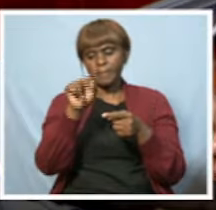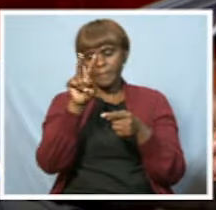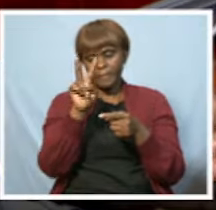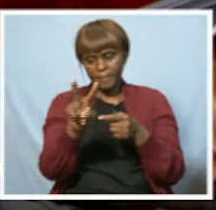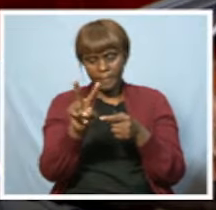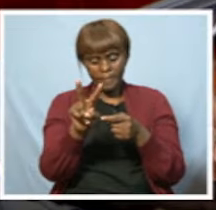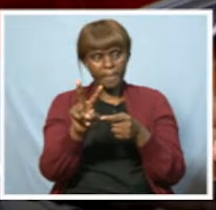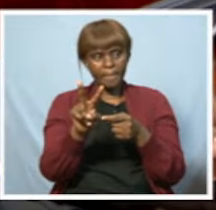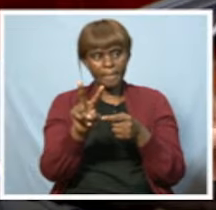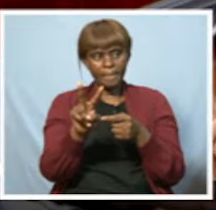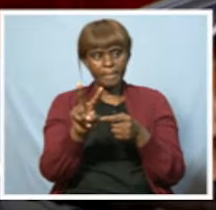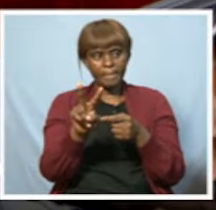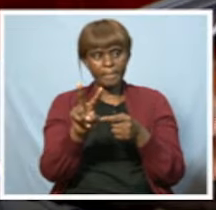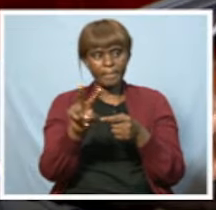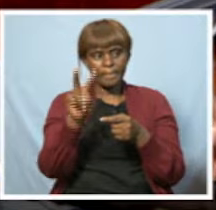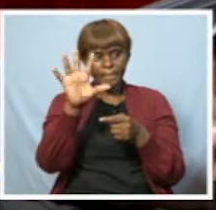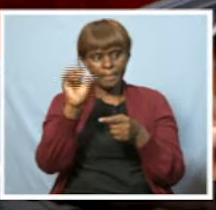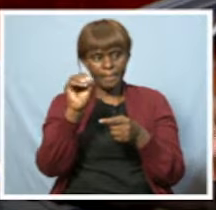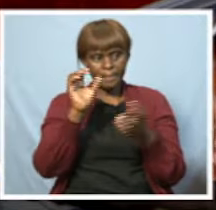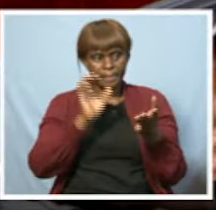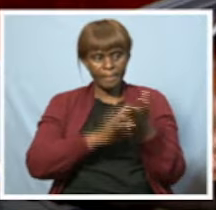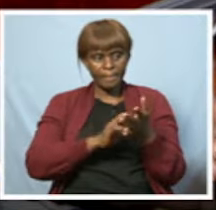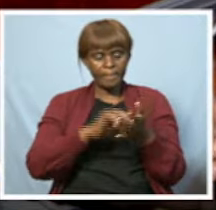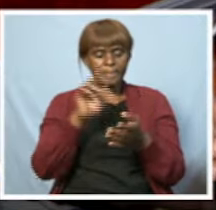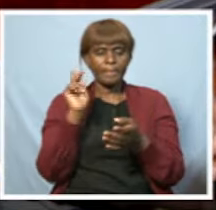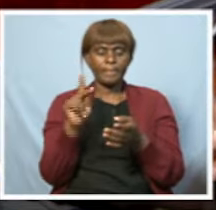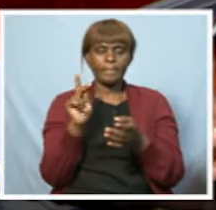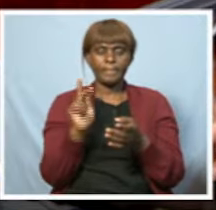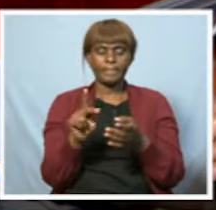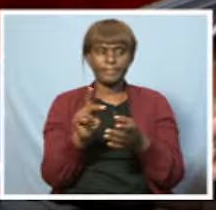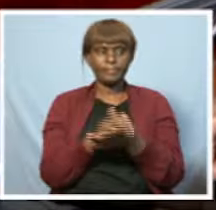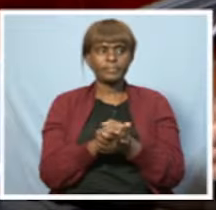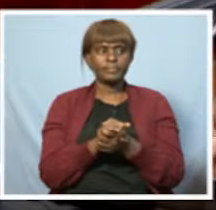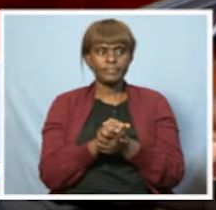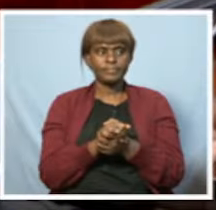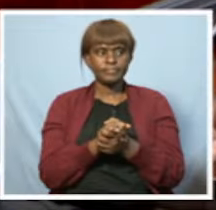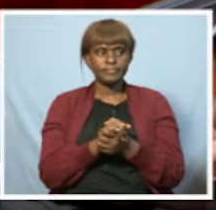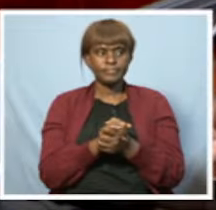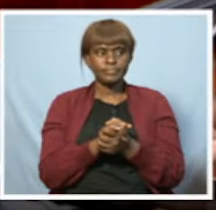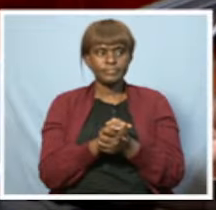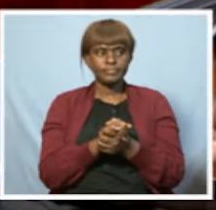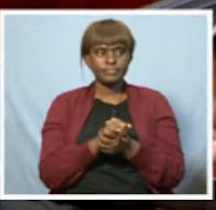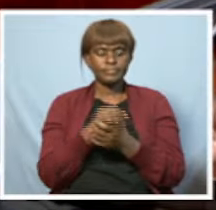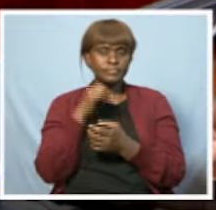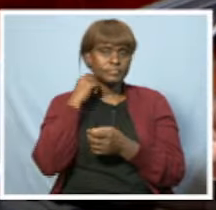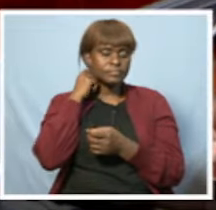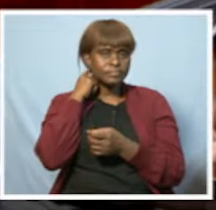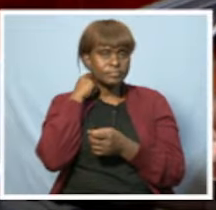1.250,000 kwacha.